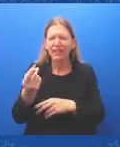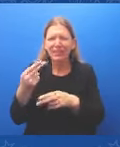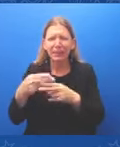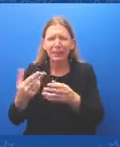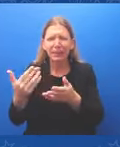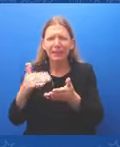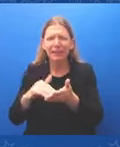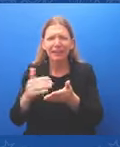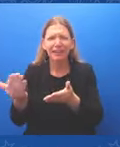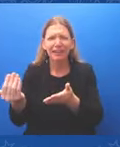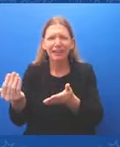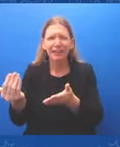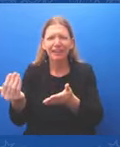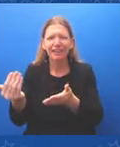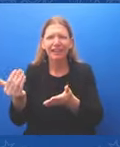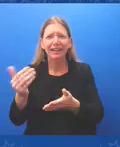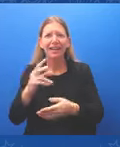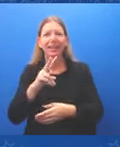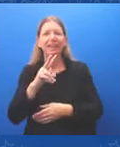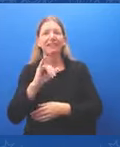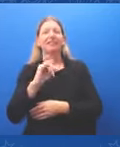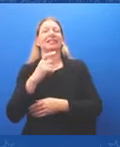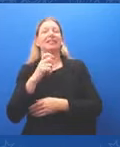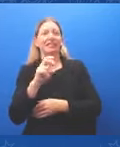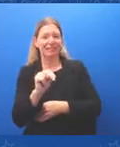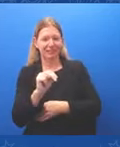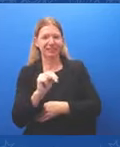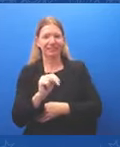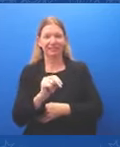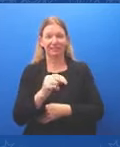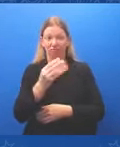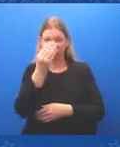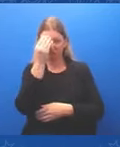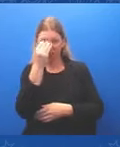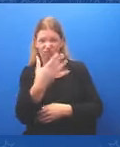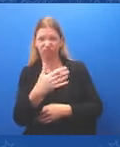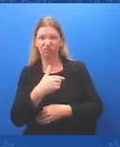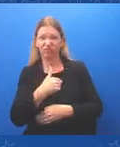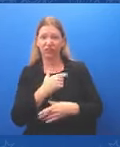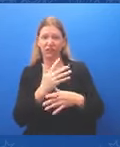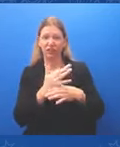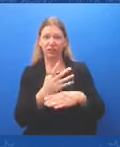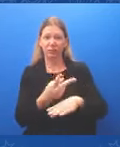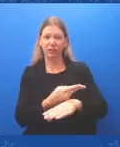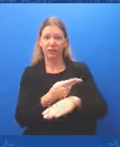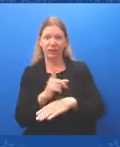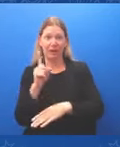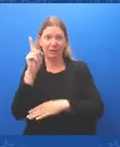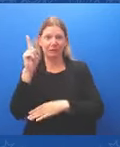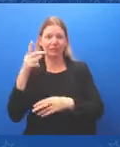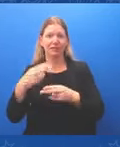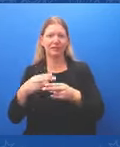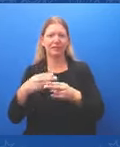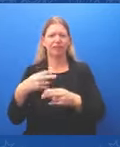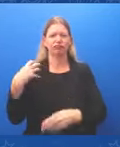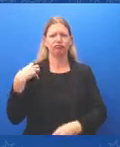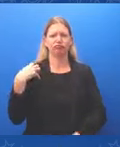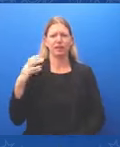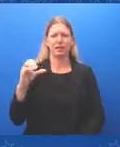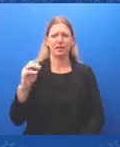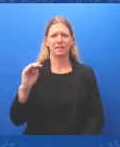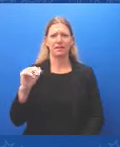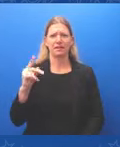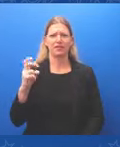Vixen. Well, I tell you what, I got a German Shepherd upstairs. His name is Commander. They get along well. They get along well.